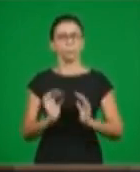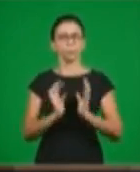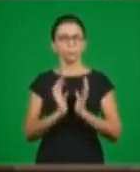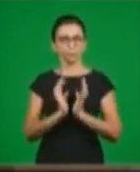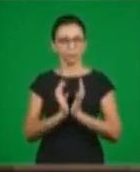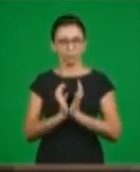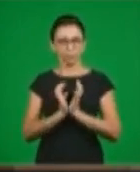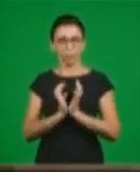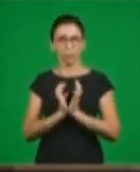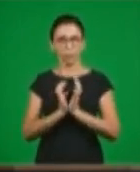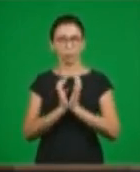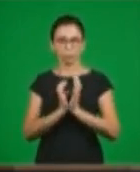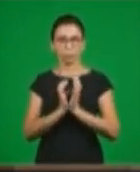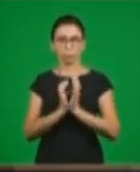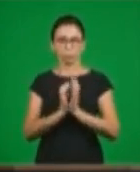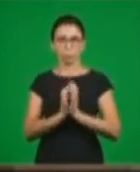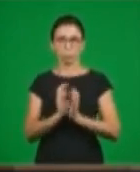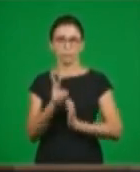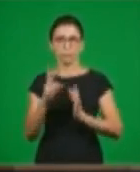group